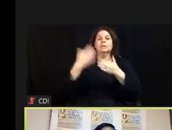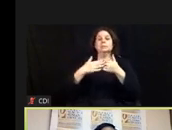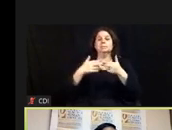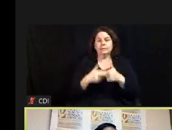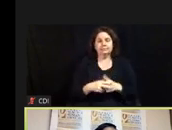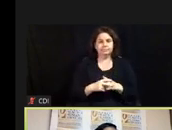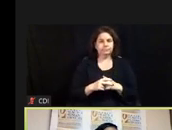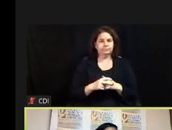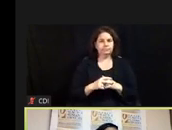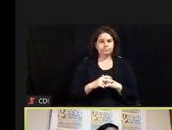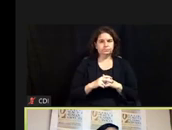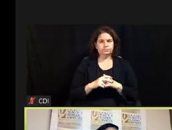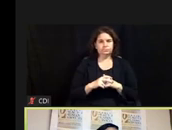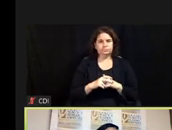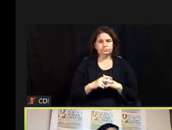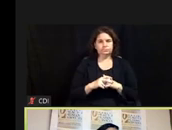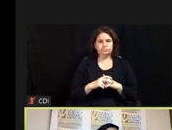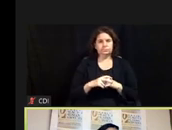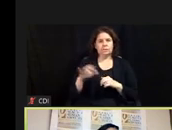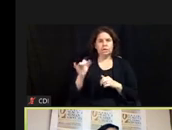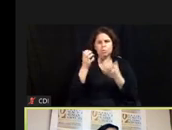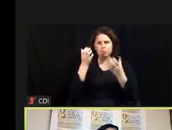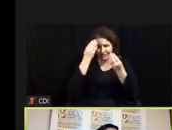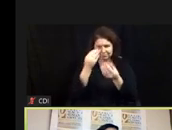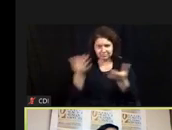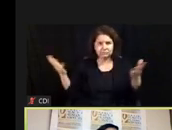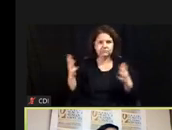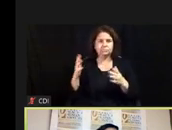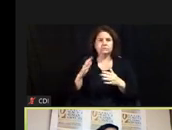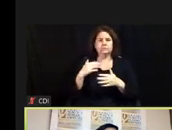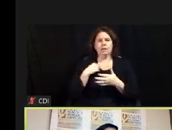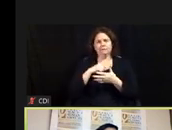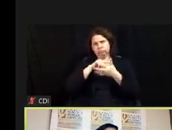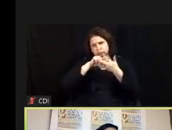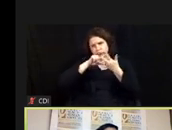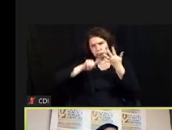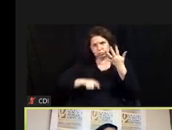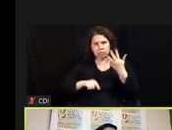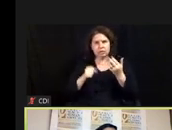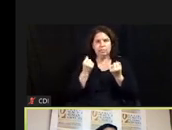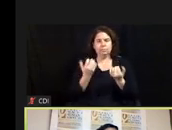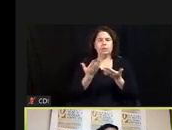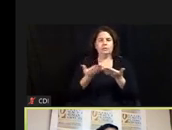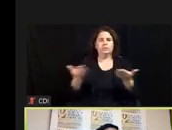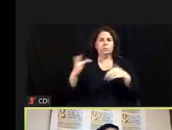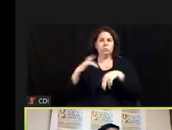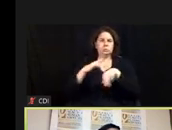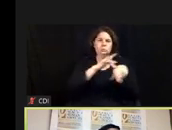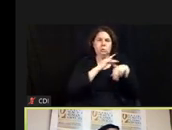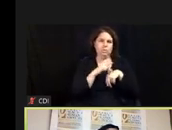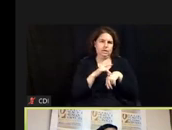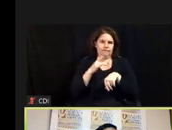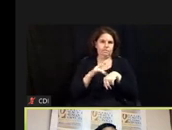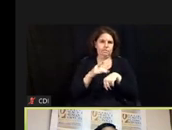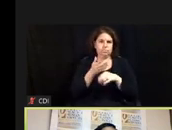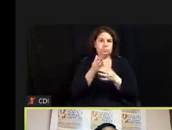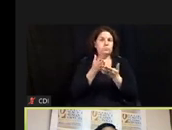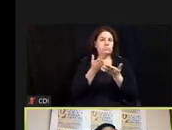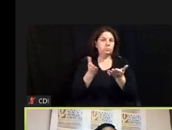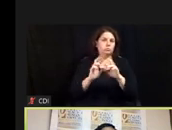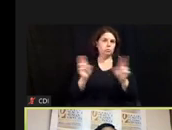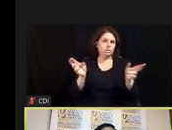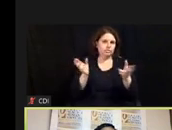want to let everyone know that there are many resources that are available through behavioral health right now,